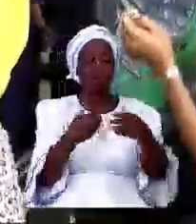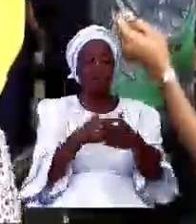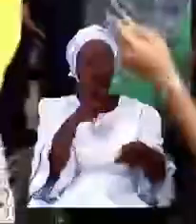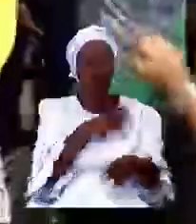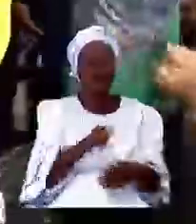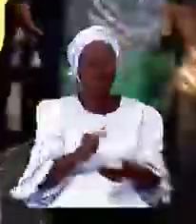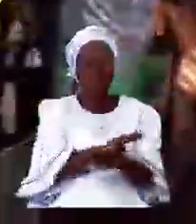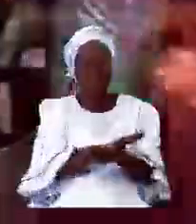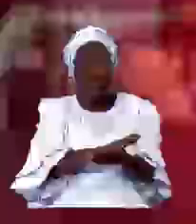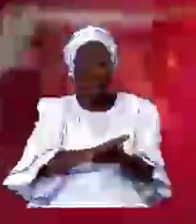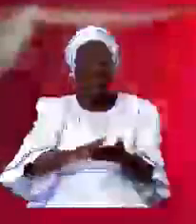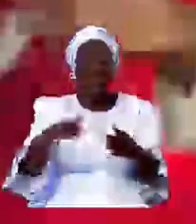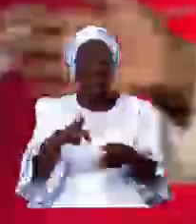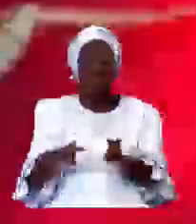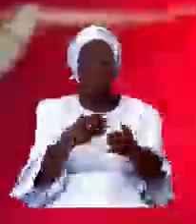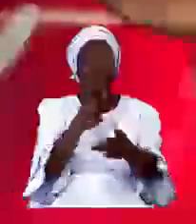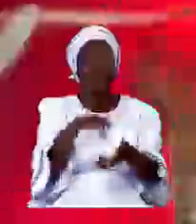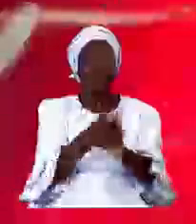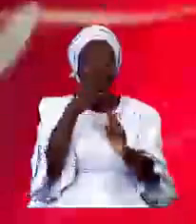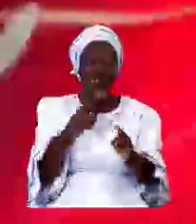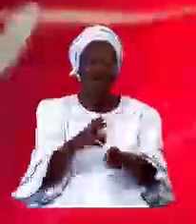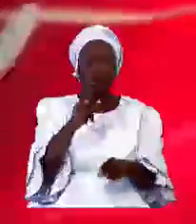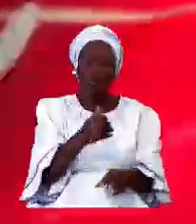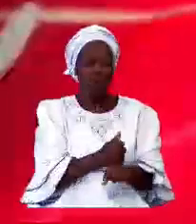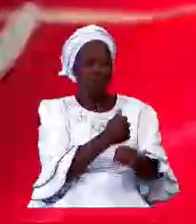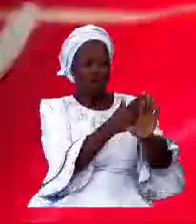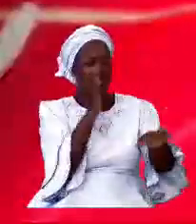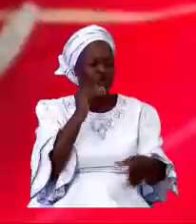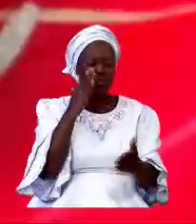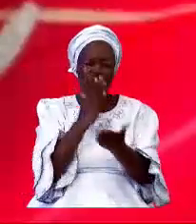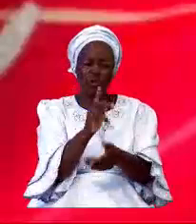angels of God will go before you and clear the way before you.